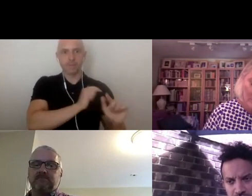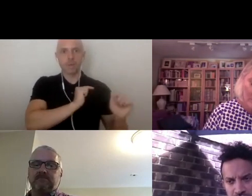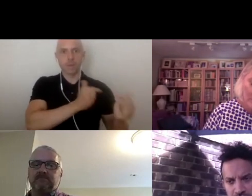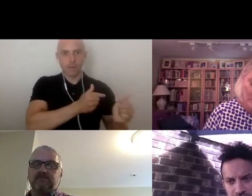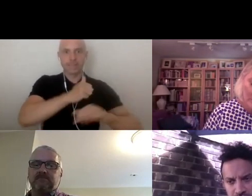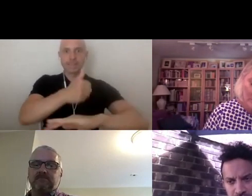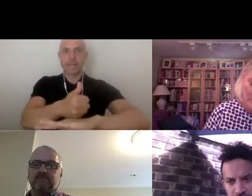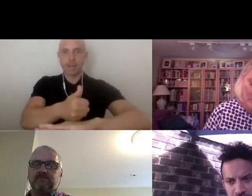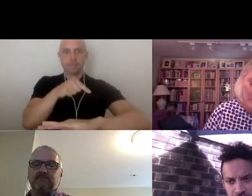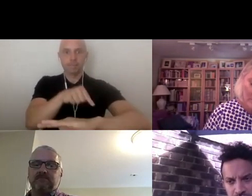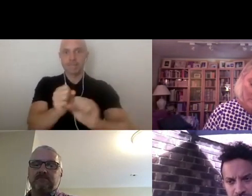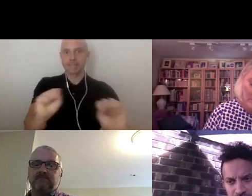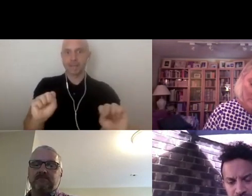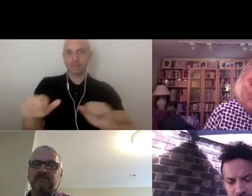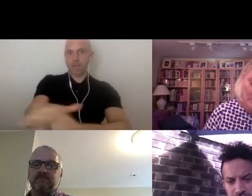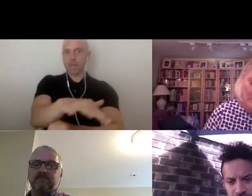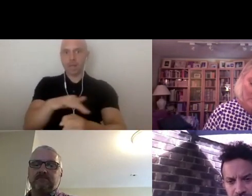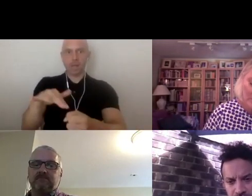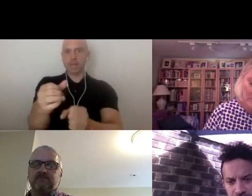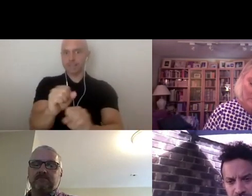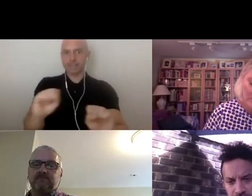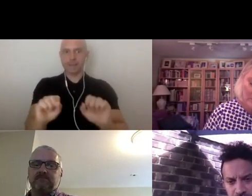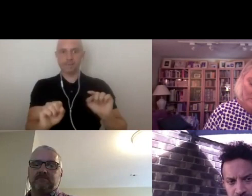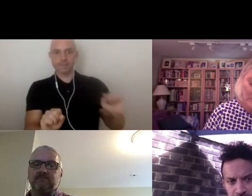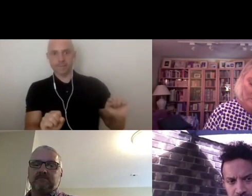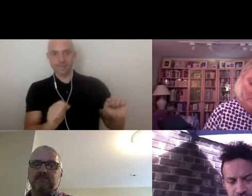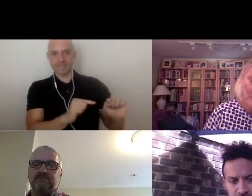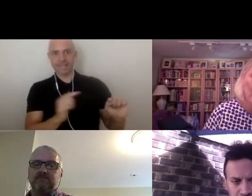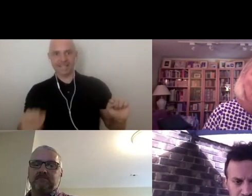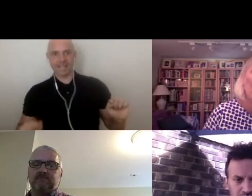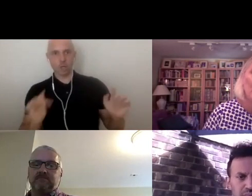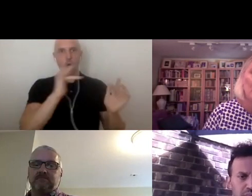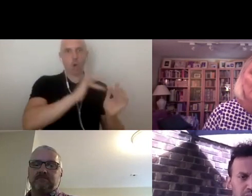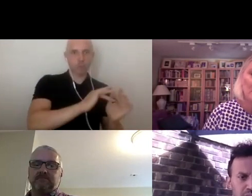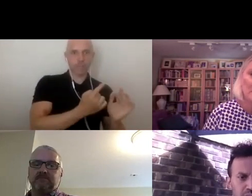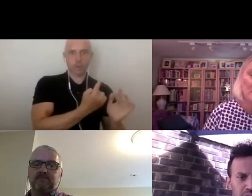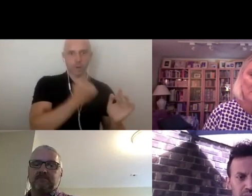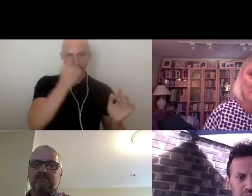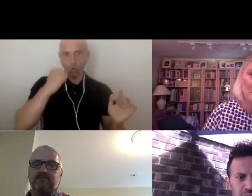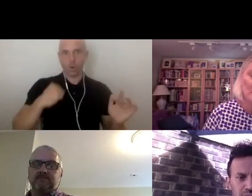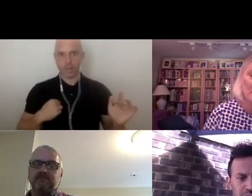for outdoor spaces that could include parks, parking lots, and any public spaces that are large enough to be